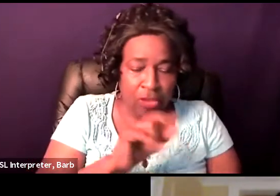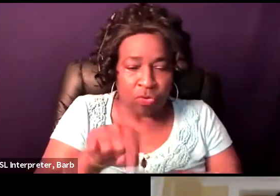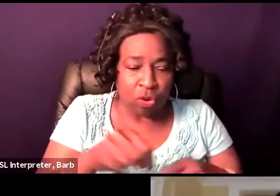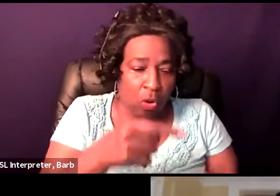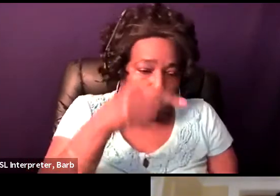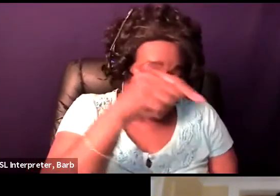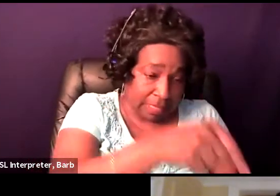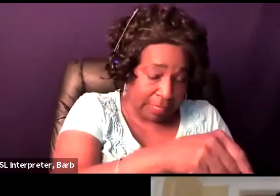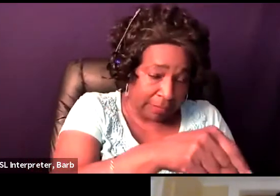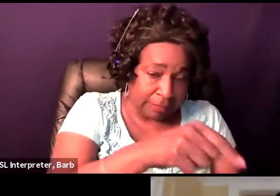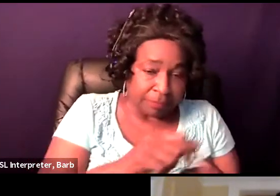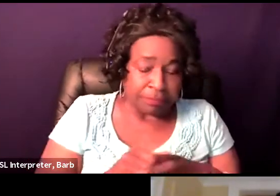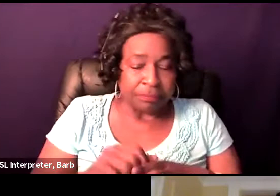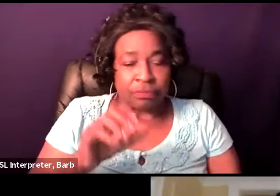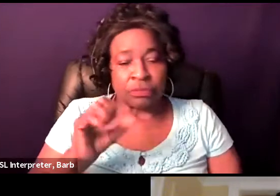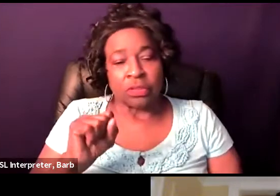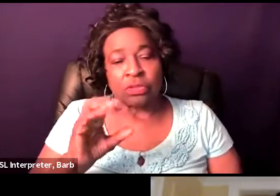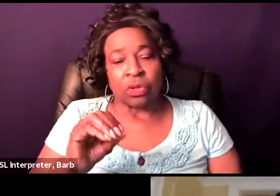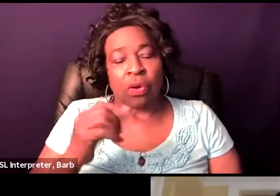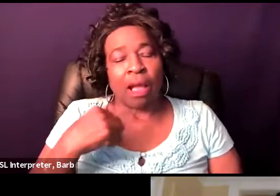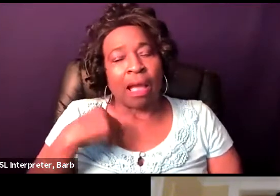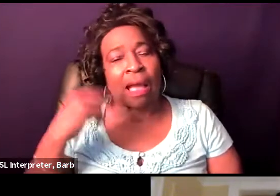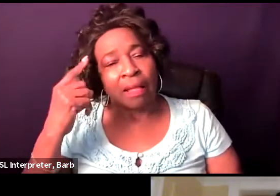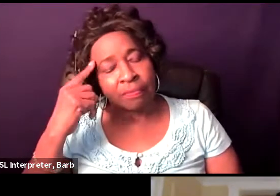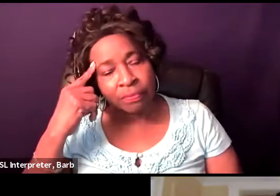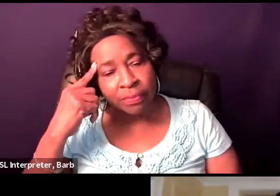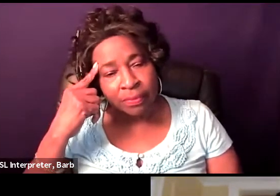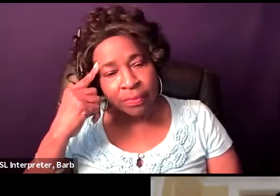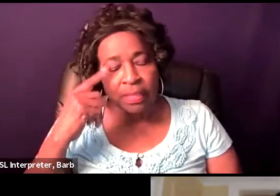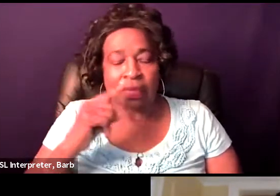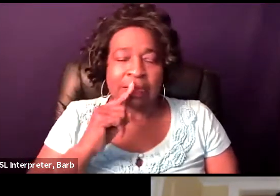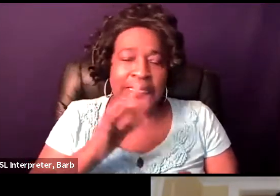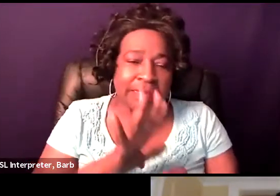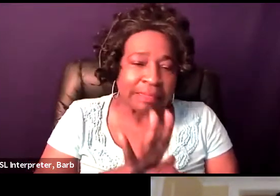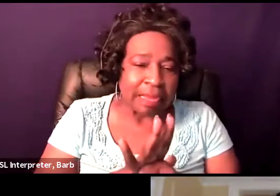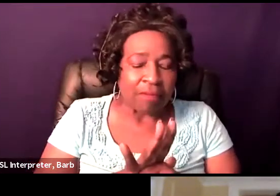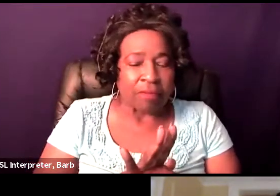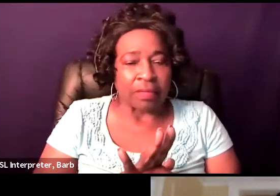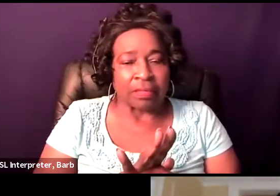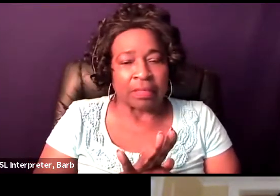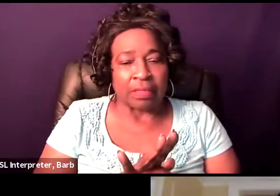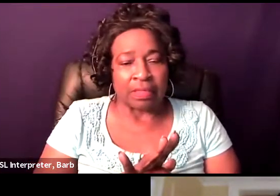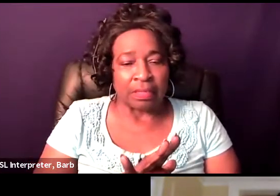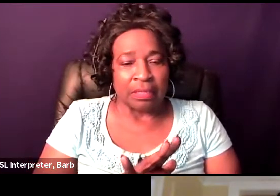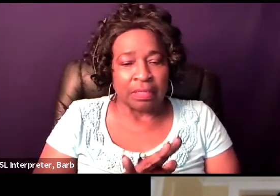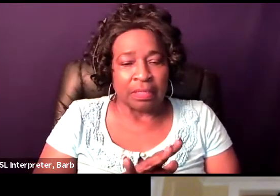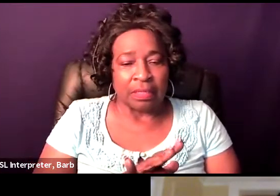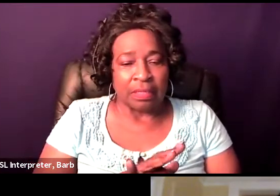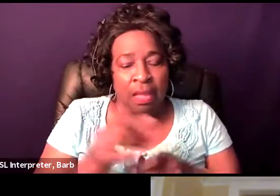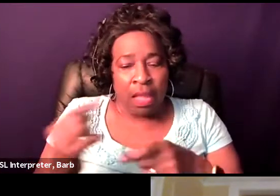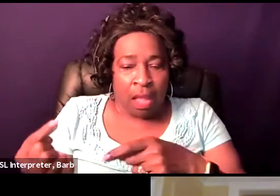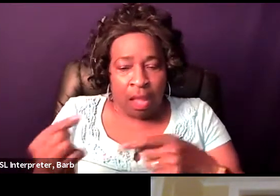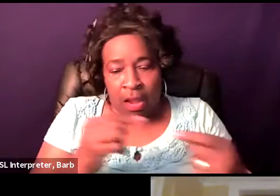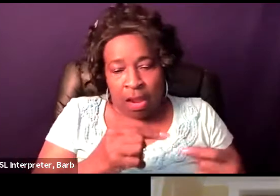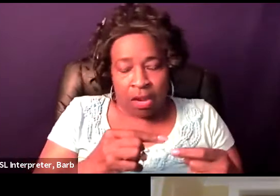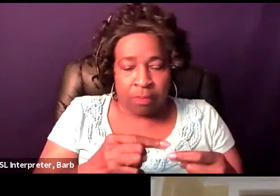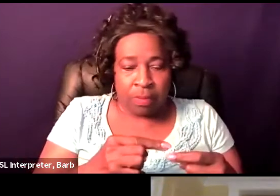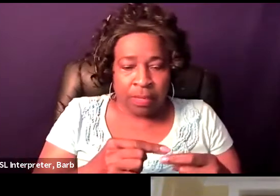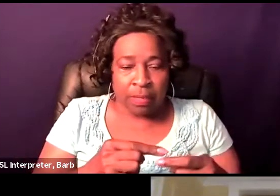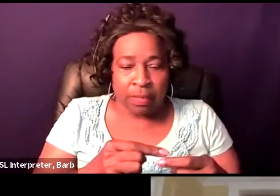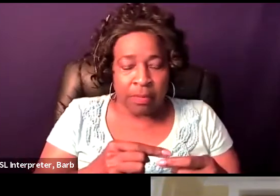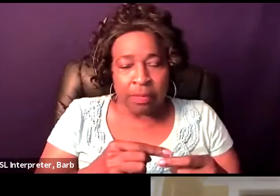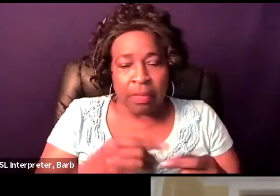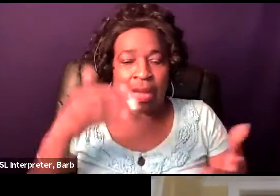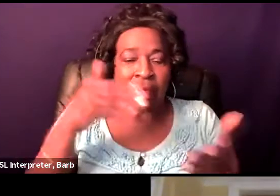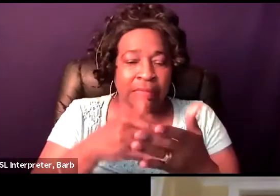so I think it's definitely a argument against tracking. And there is a